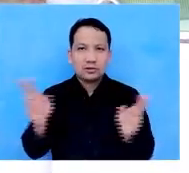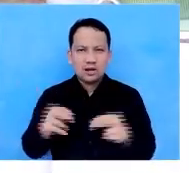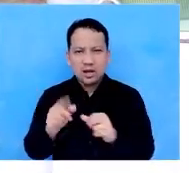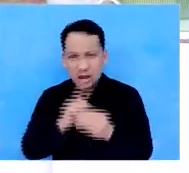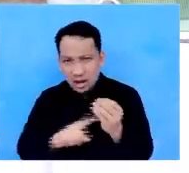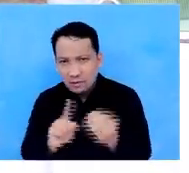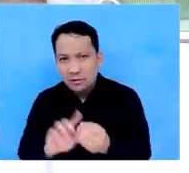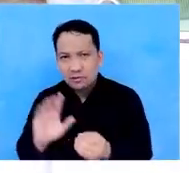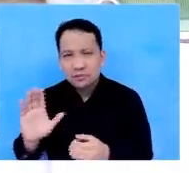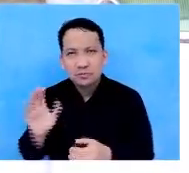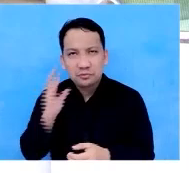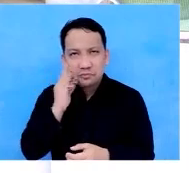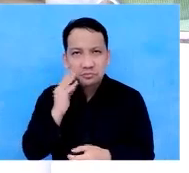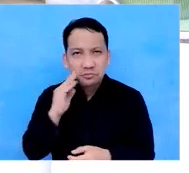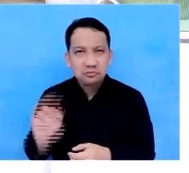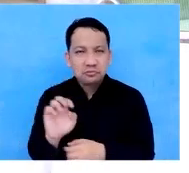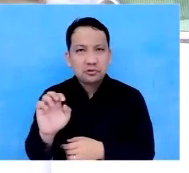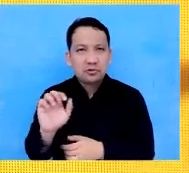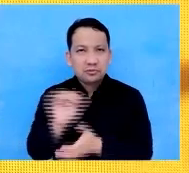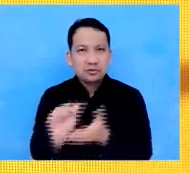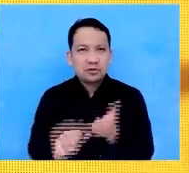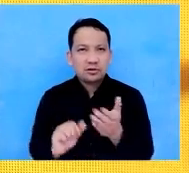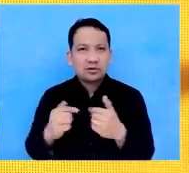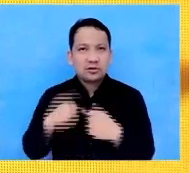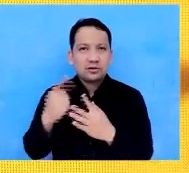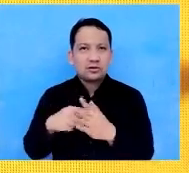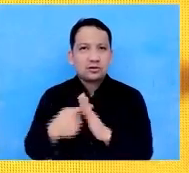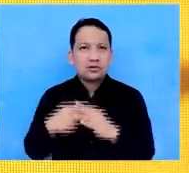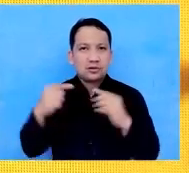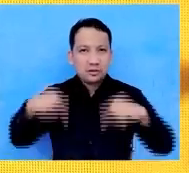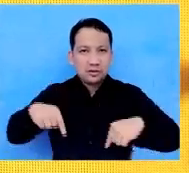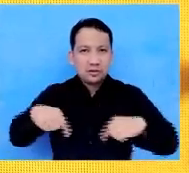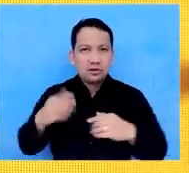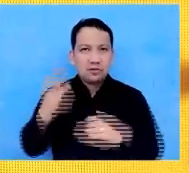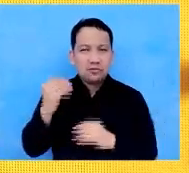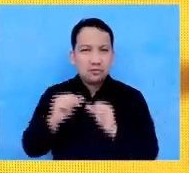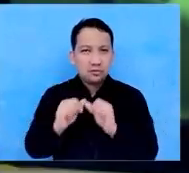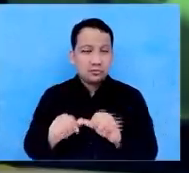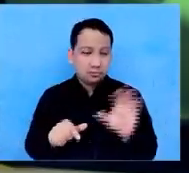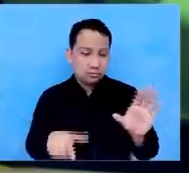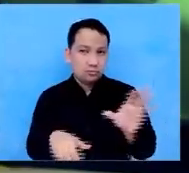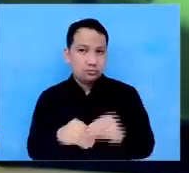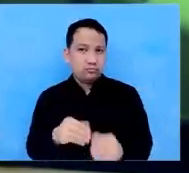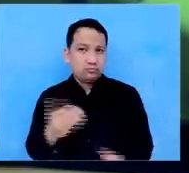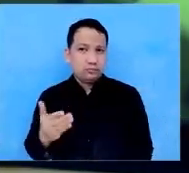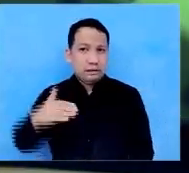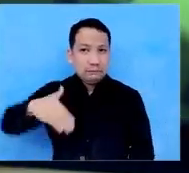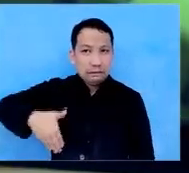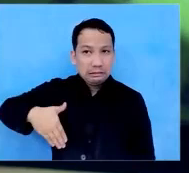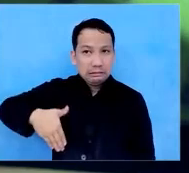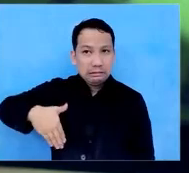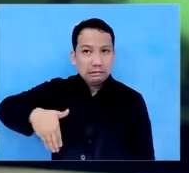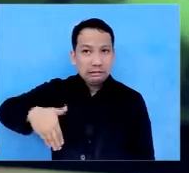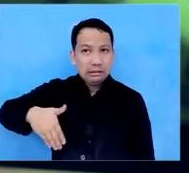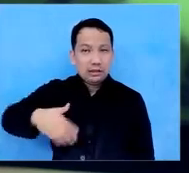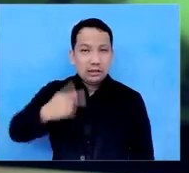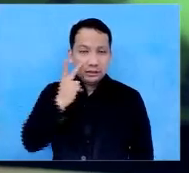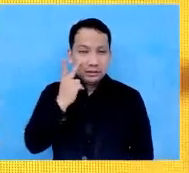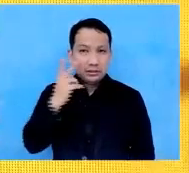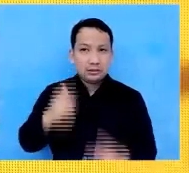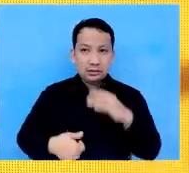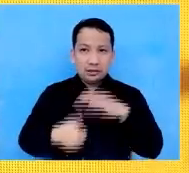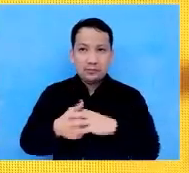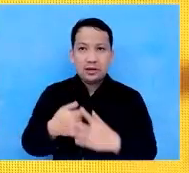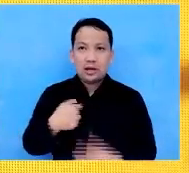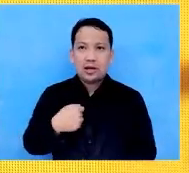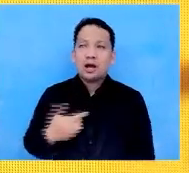sa journey mo bilang isang artist. Paano ka nagsimula dito sa industry? Kasi sabi mo, medyo late ka na nga na-discover. Yes, because when